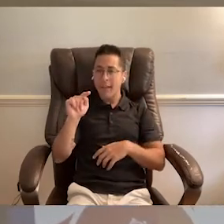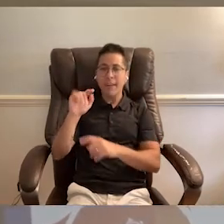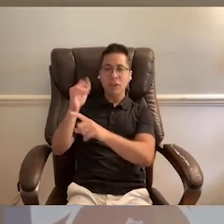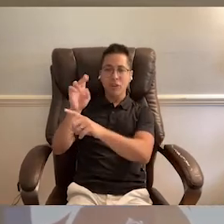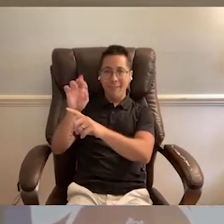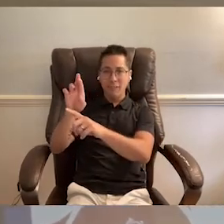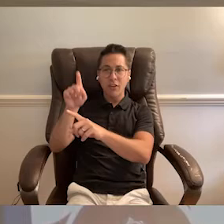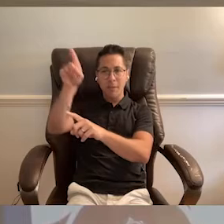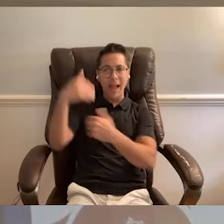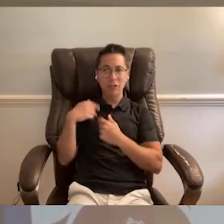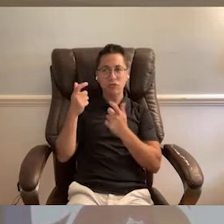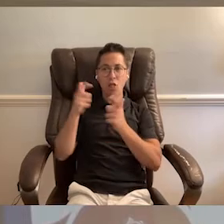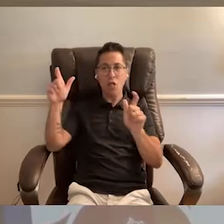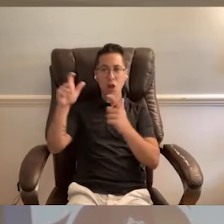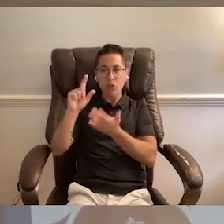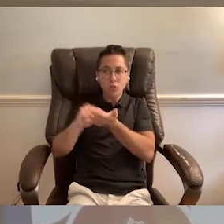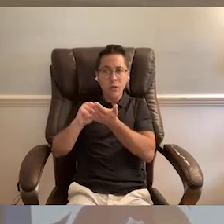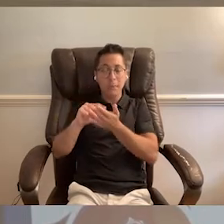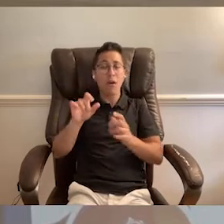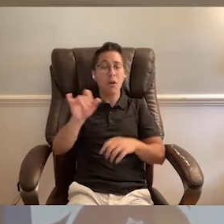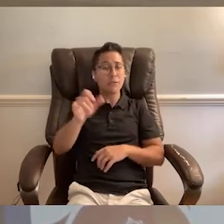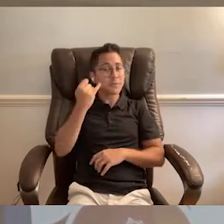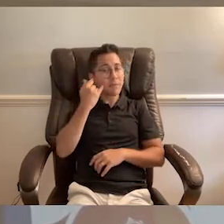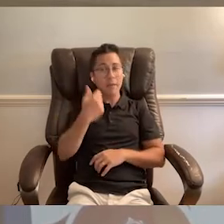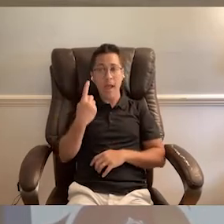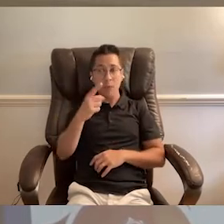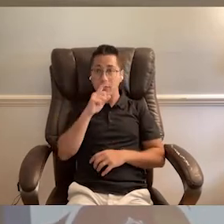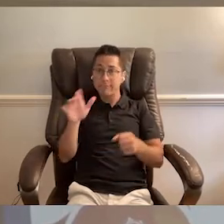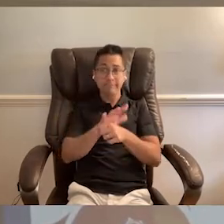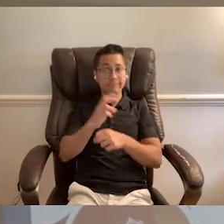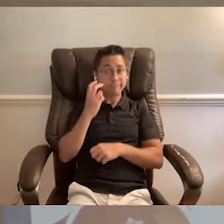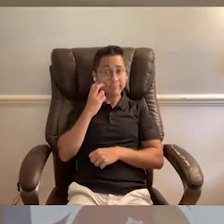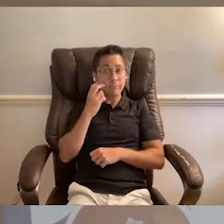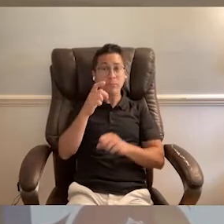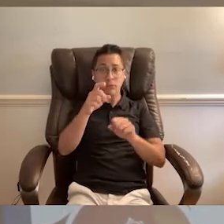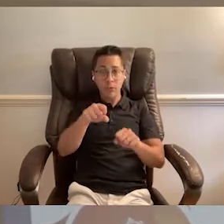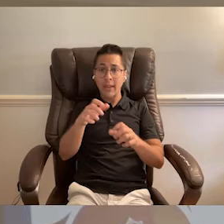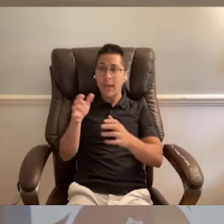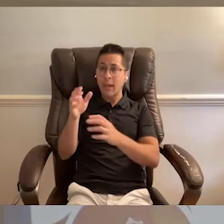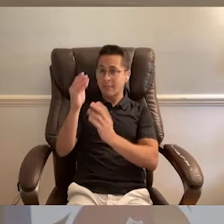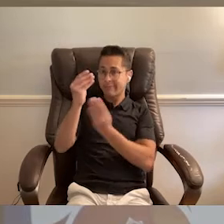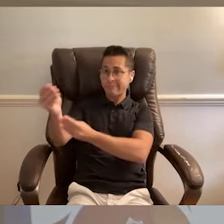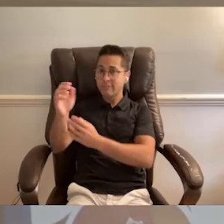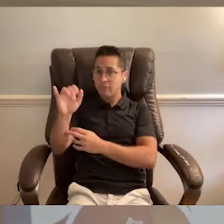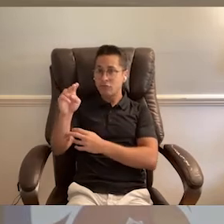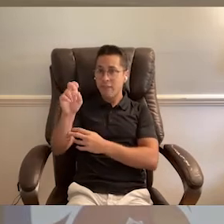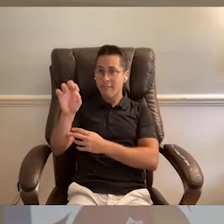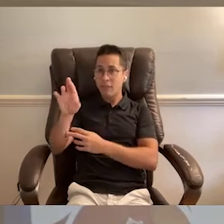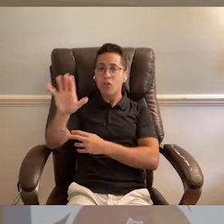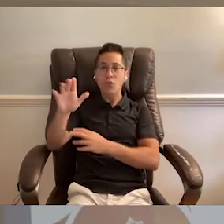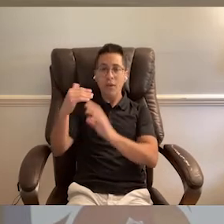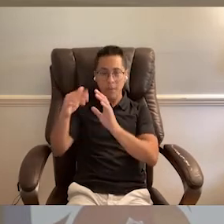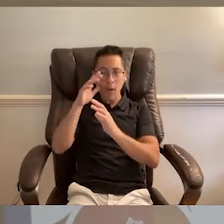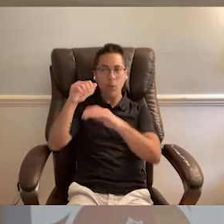also, if anybody is completely blind, you can give Jennifer your email and we will send you a digital copy so you can use a